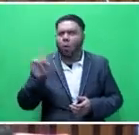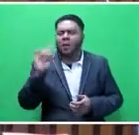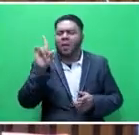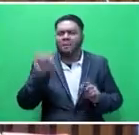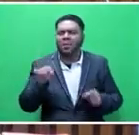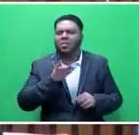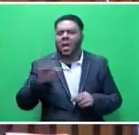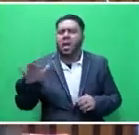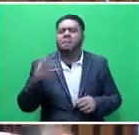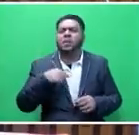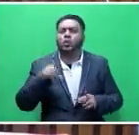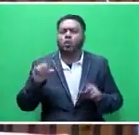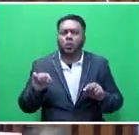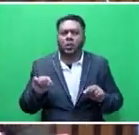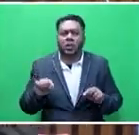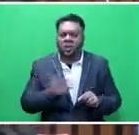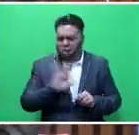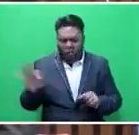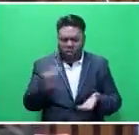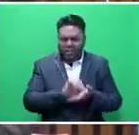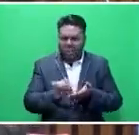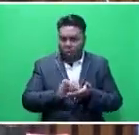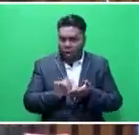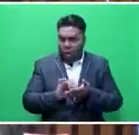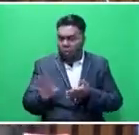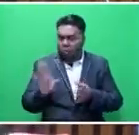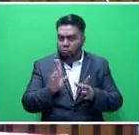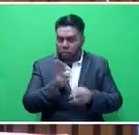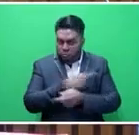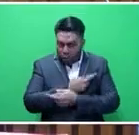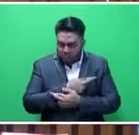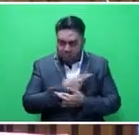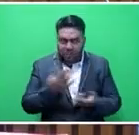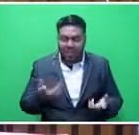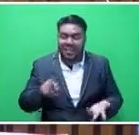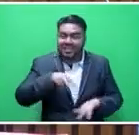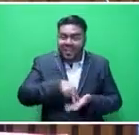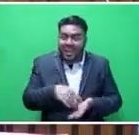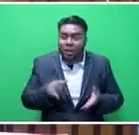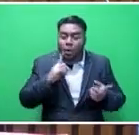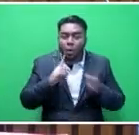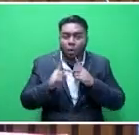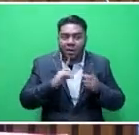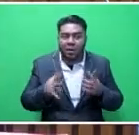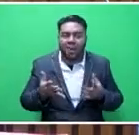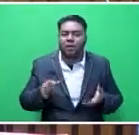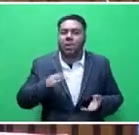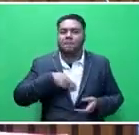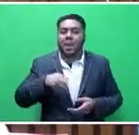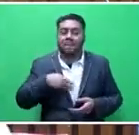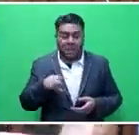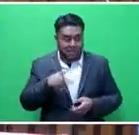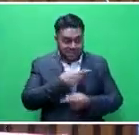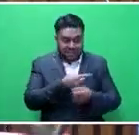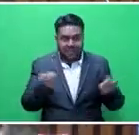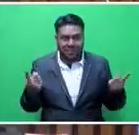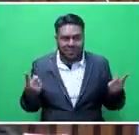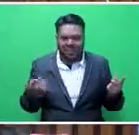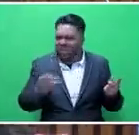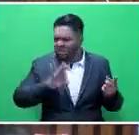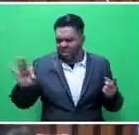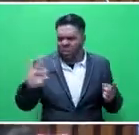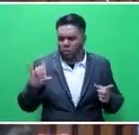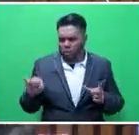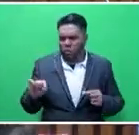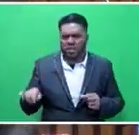been doing? It's not the Secretariat's responsibility. The standing orders are there for the members to adhere to. It's got nothing to do with the Secretary